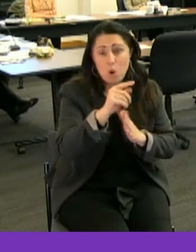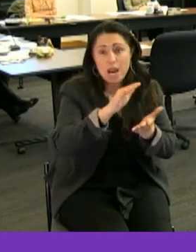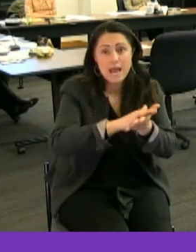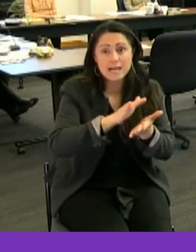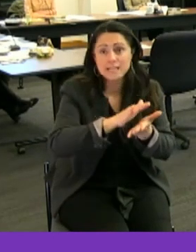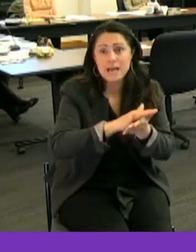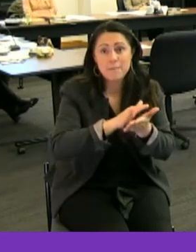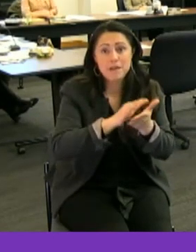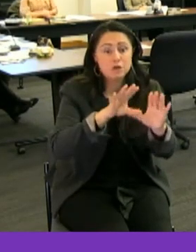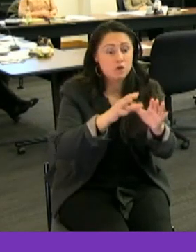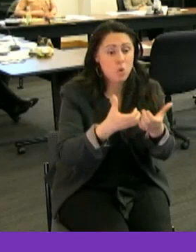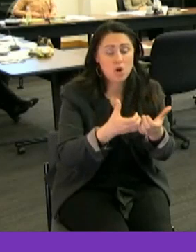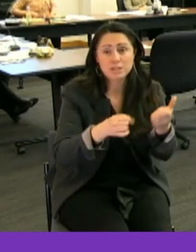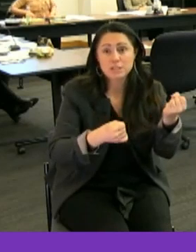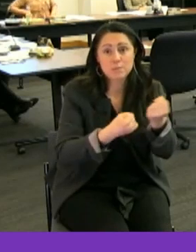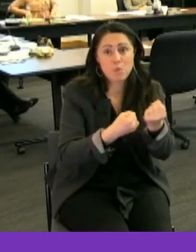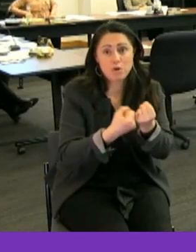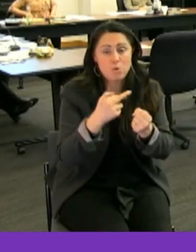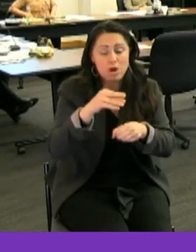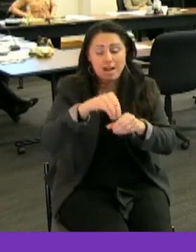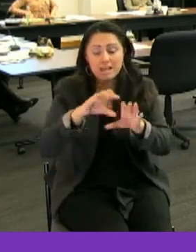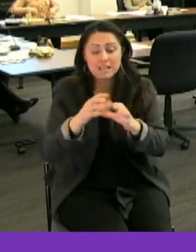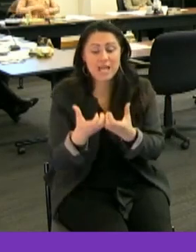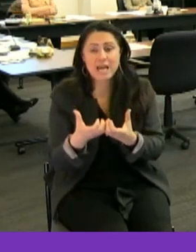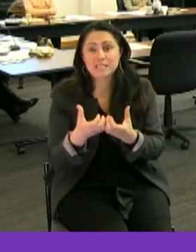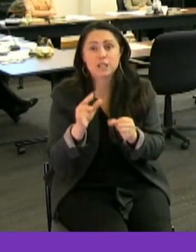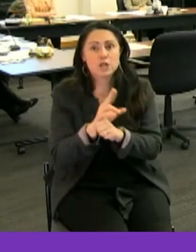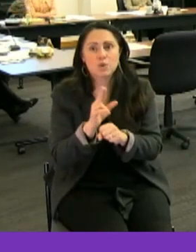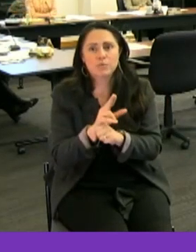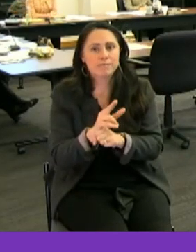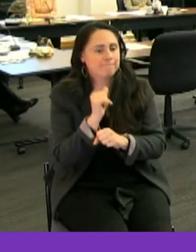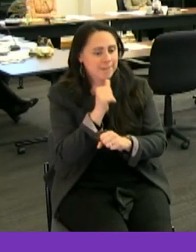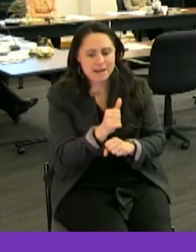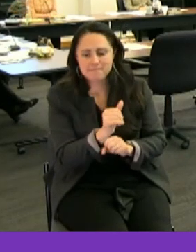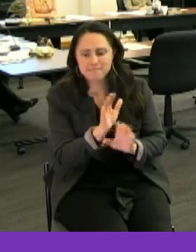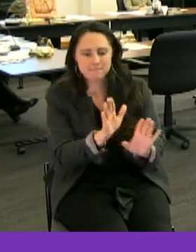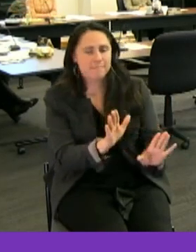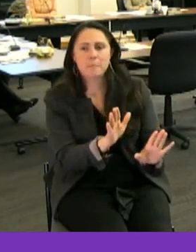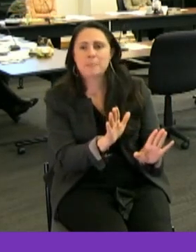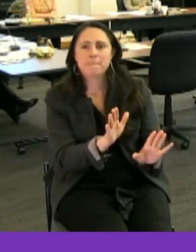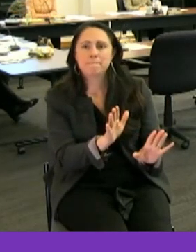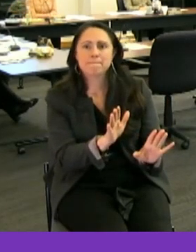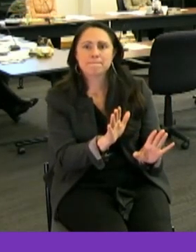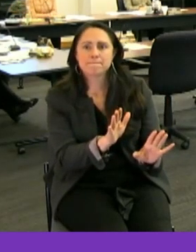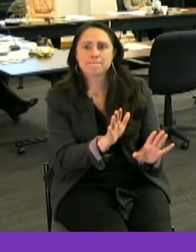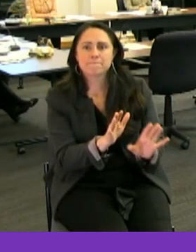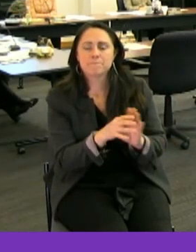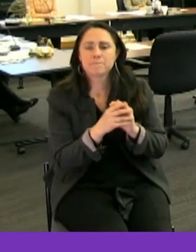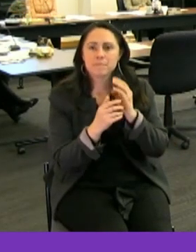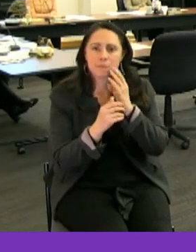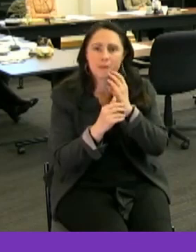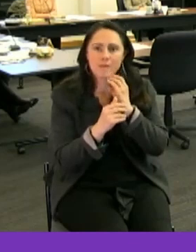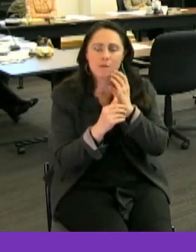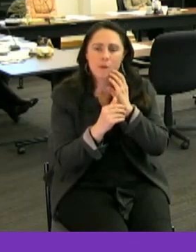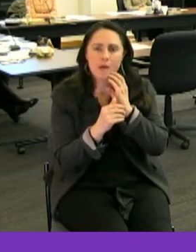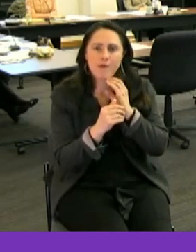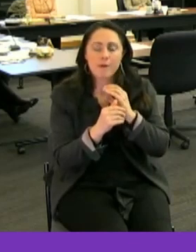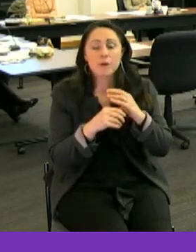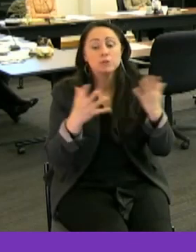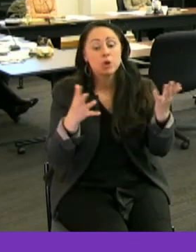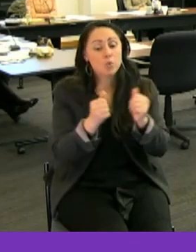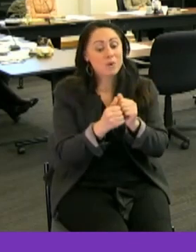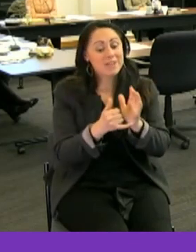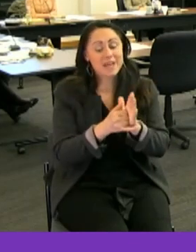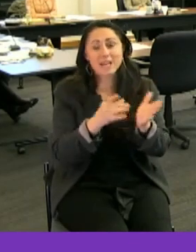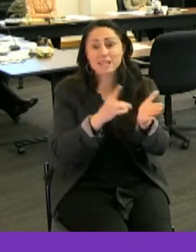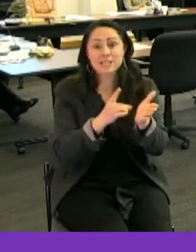academic course support or in-class use to support our students. And so with